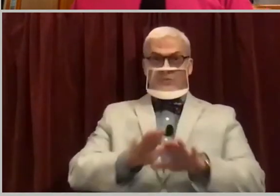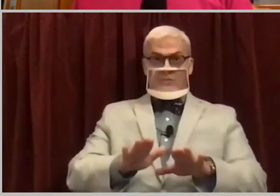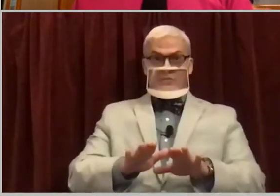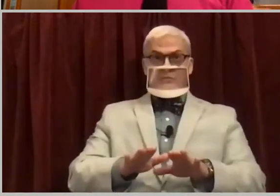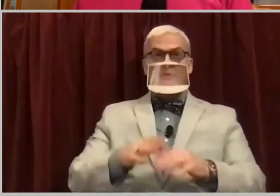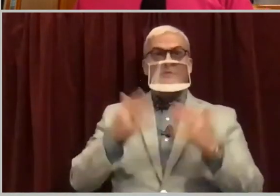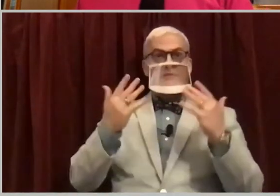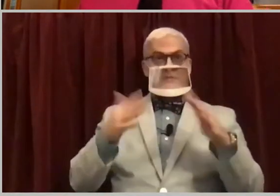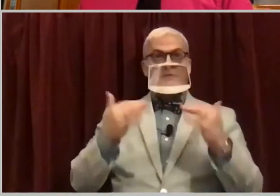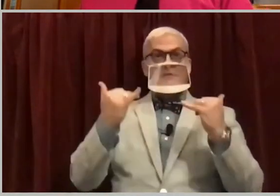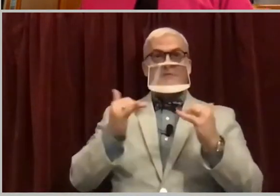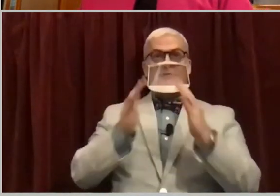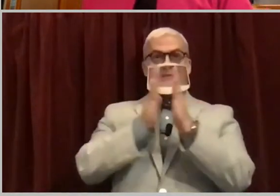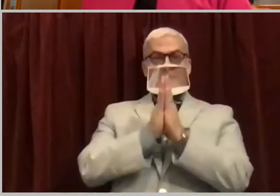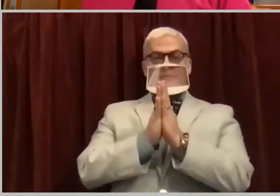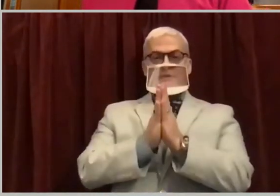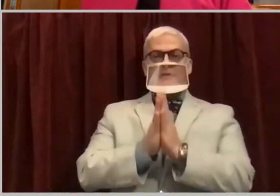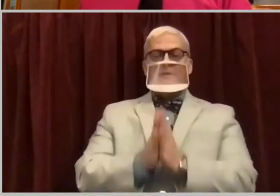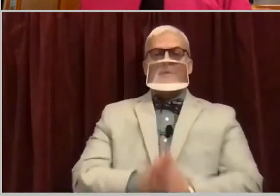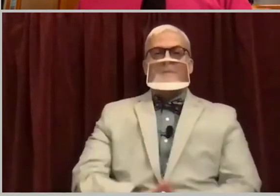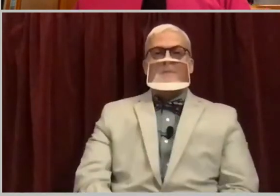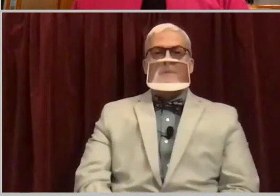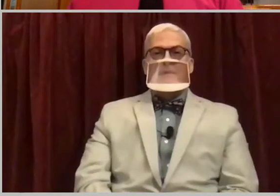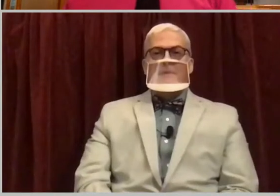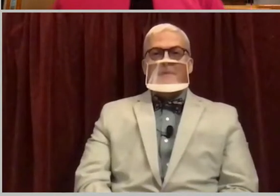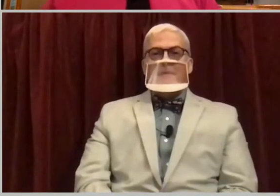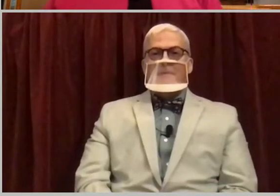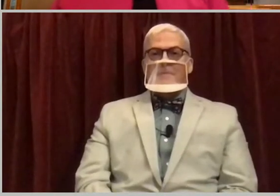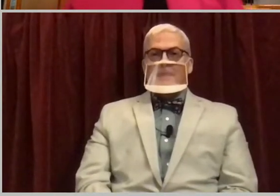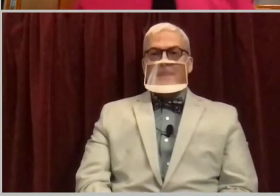all that said, let's open up in prayer and let's honor God this time.